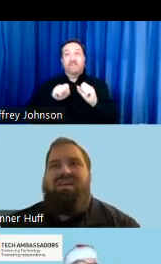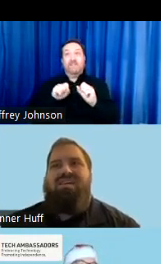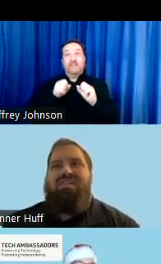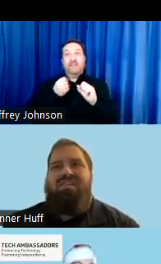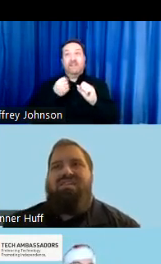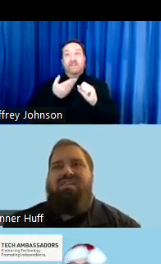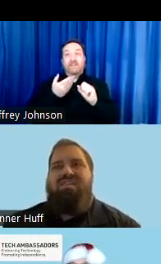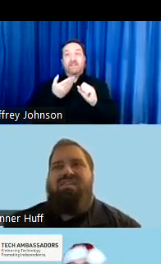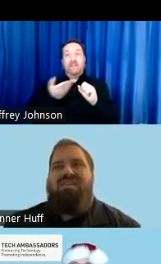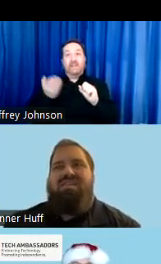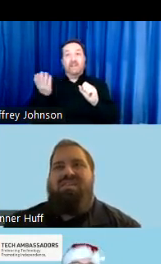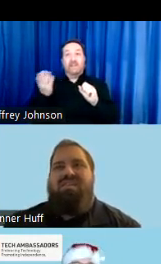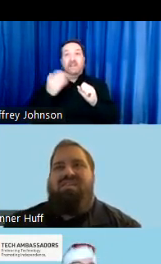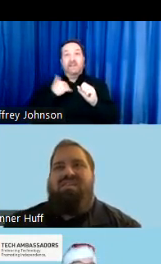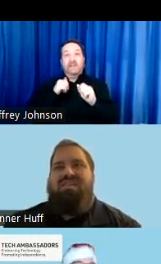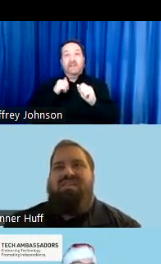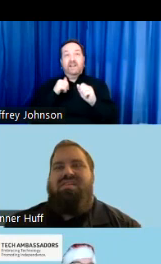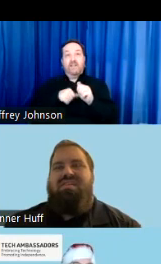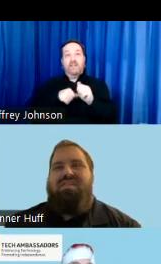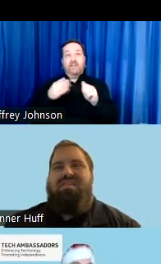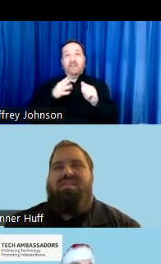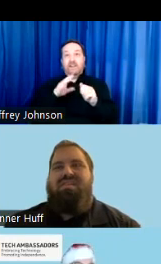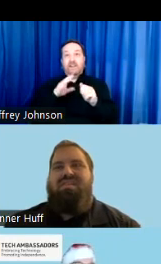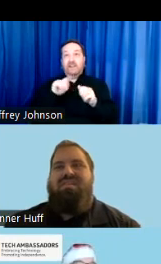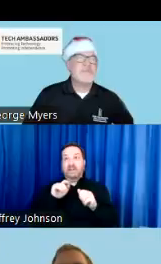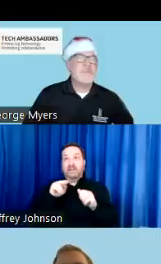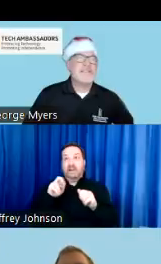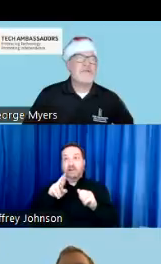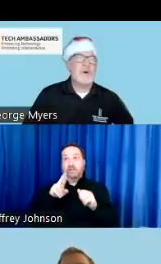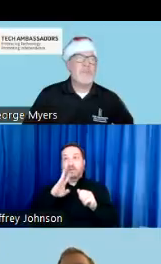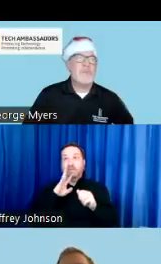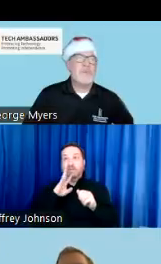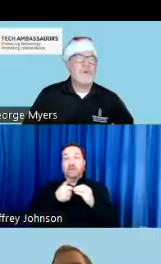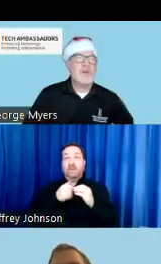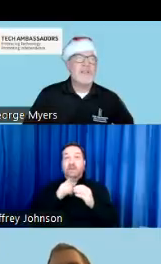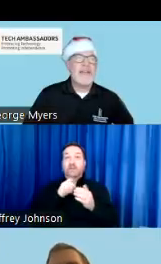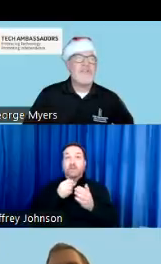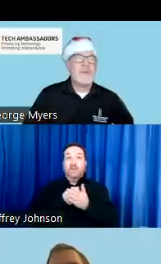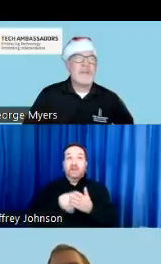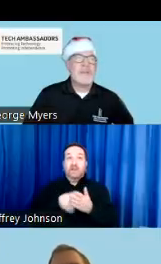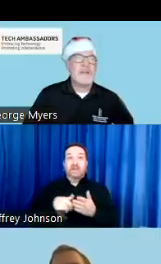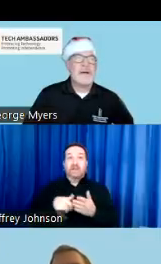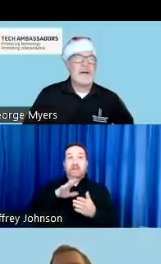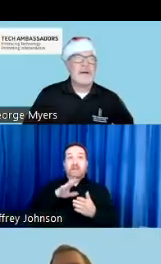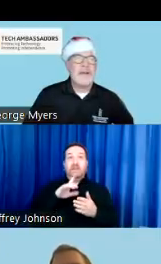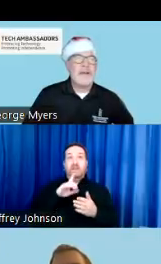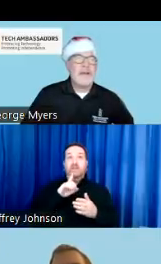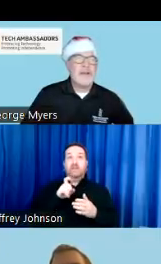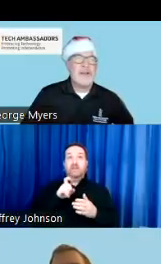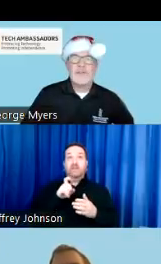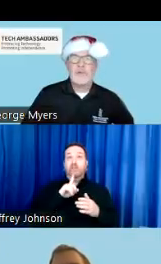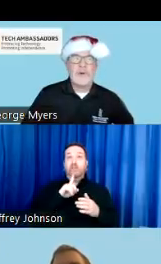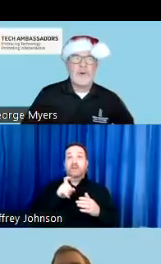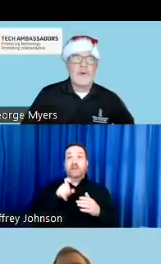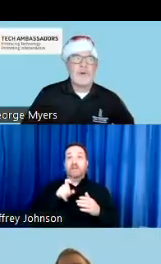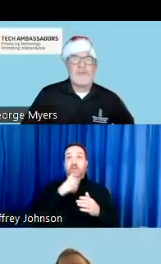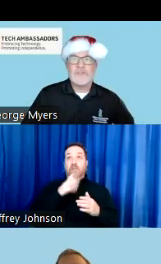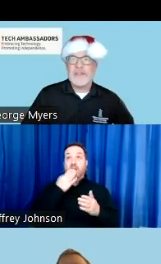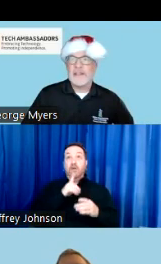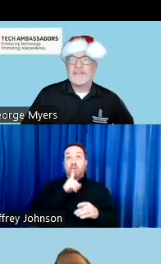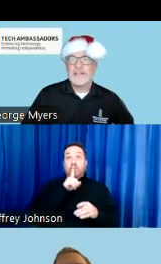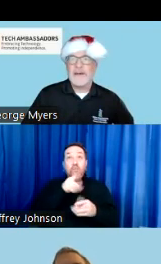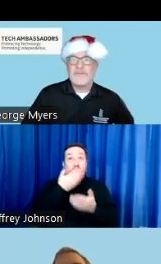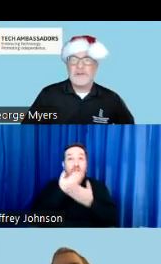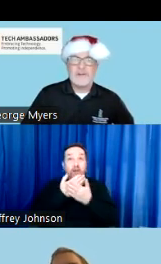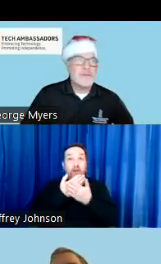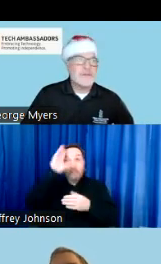and all of the other things that Tanner was talking about. So that's a pretty expensive one. You really have to be a good little boy or girl for Santa